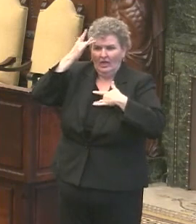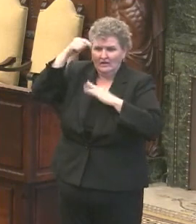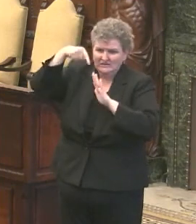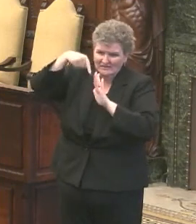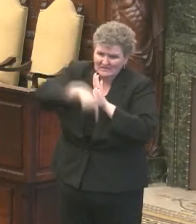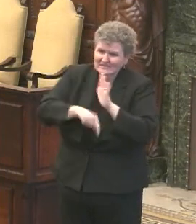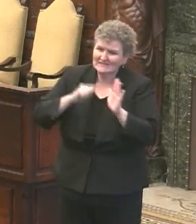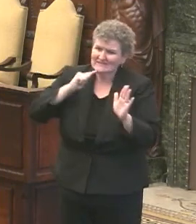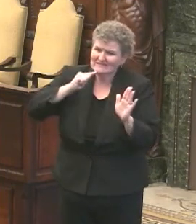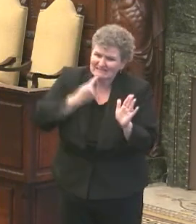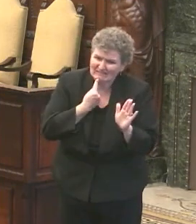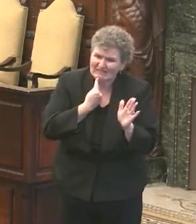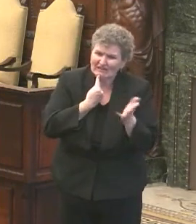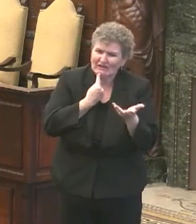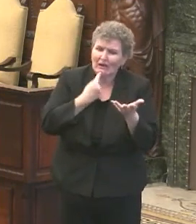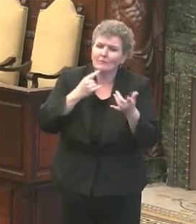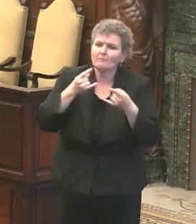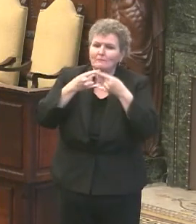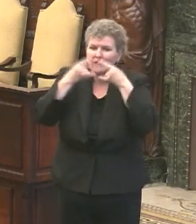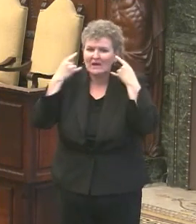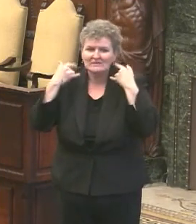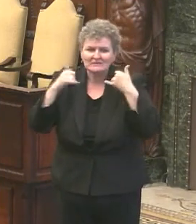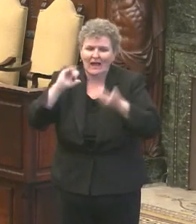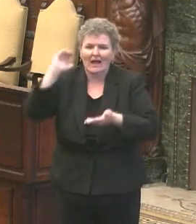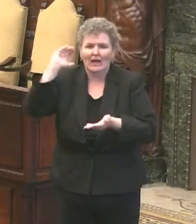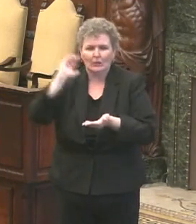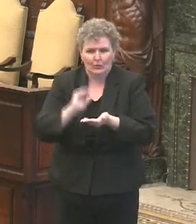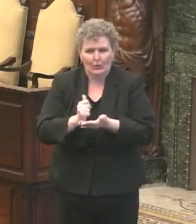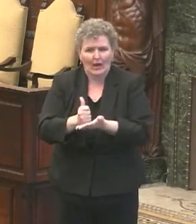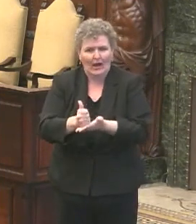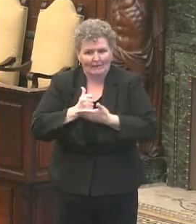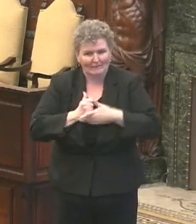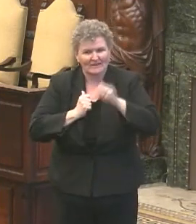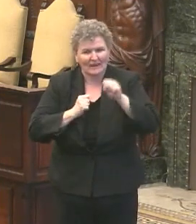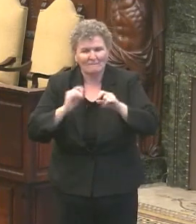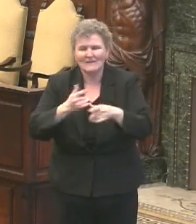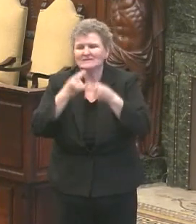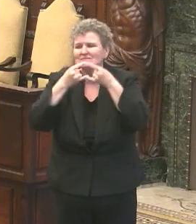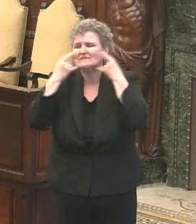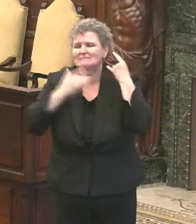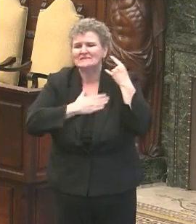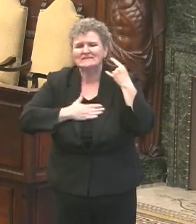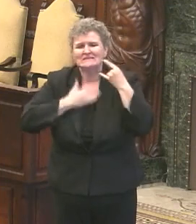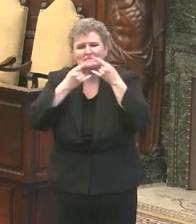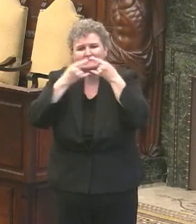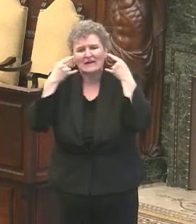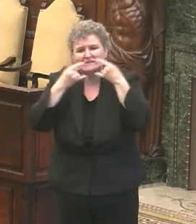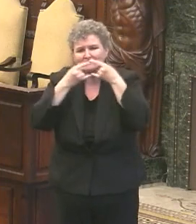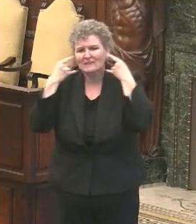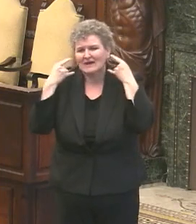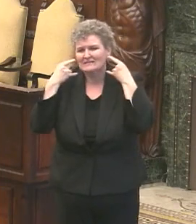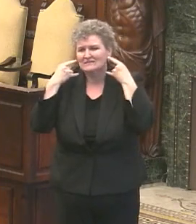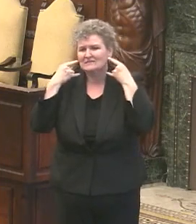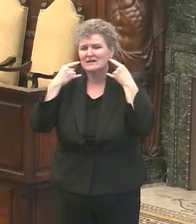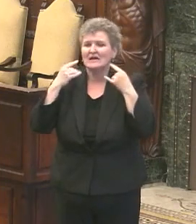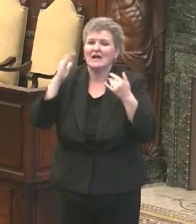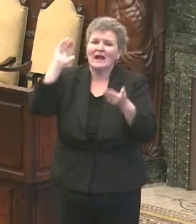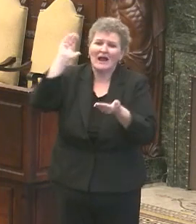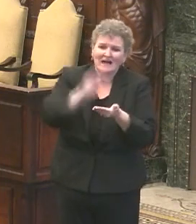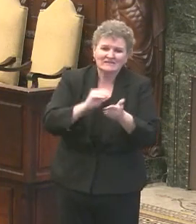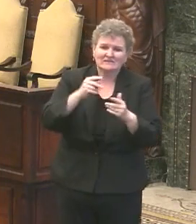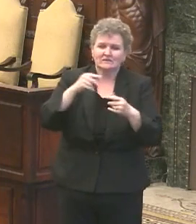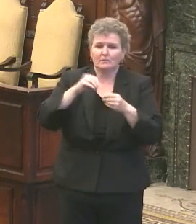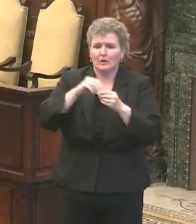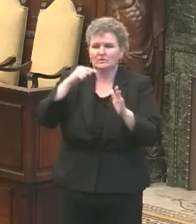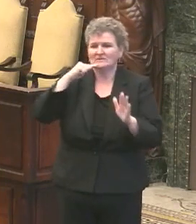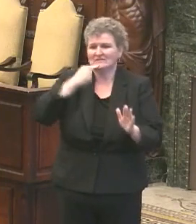true. And that's yet another reason for everybody to be wearing masks right now. Now, this lower case fatality rate, though, is not a